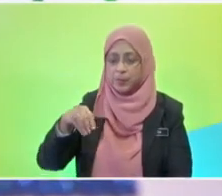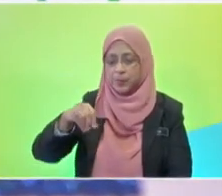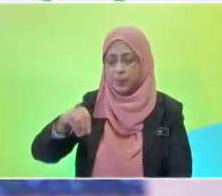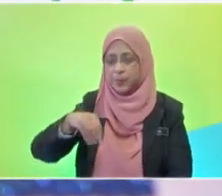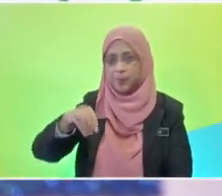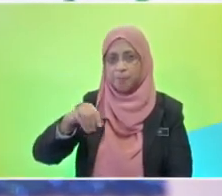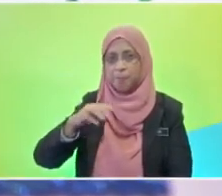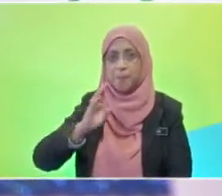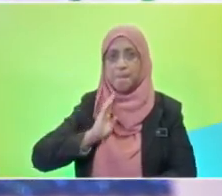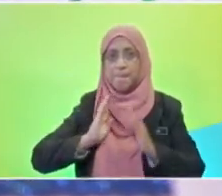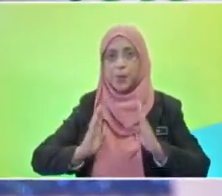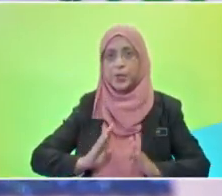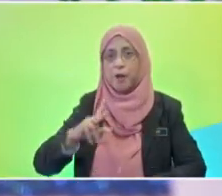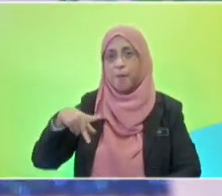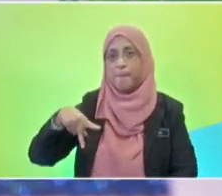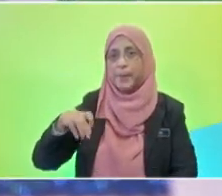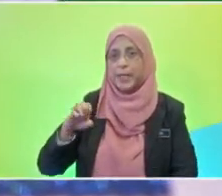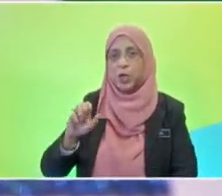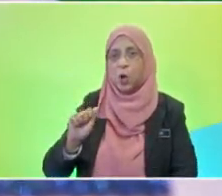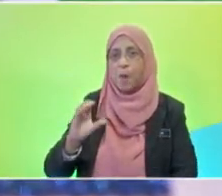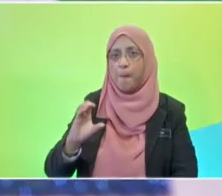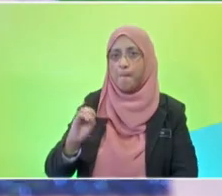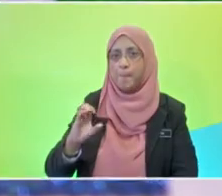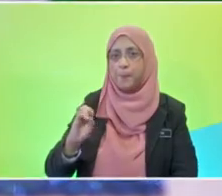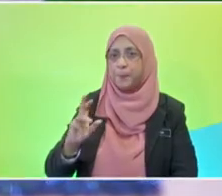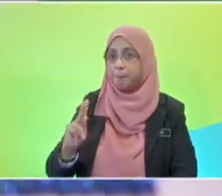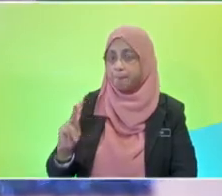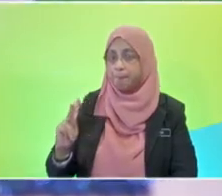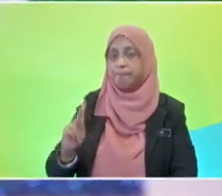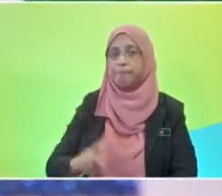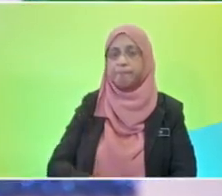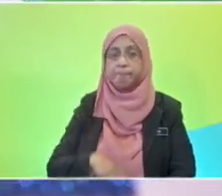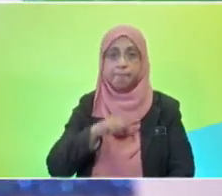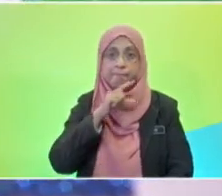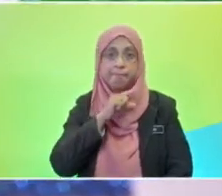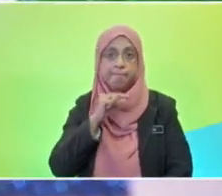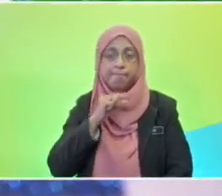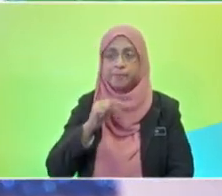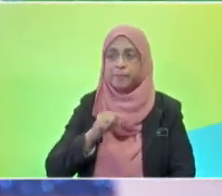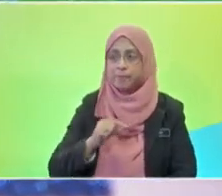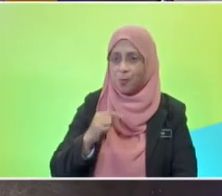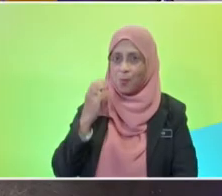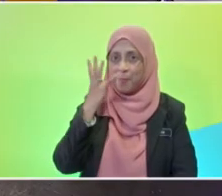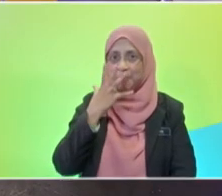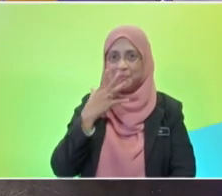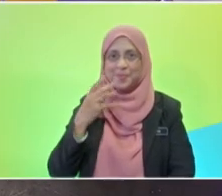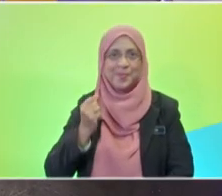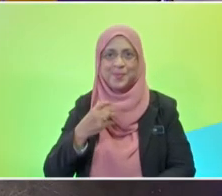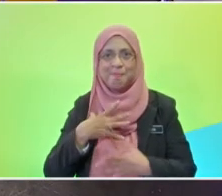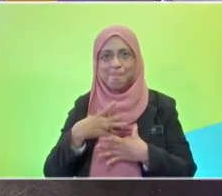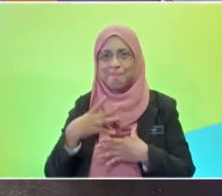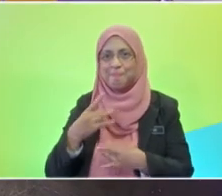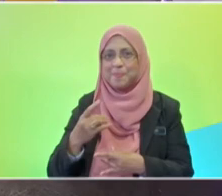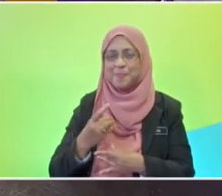part as the body. Okay, then we can put. So I put green here. Mm-hmm. Wow, this is so fun.